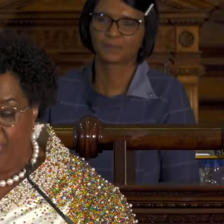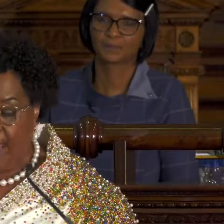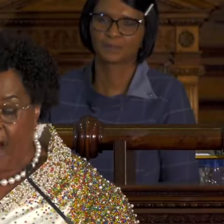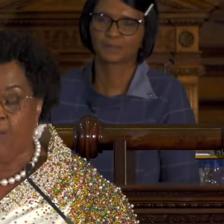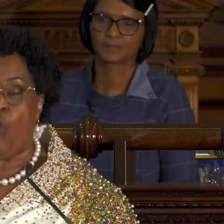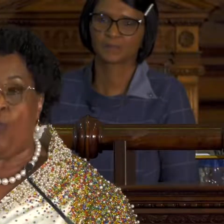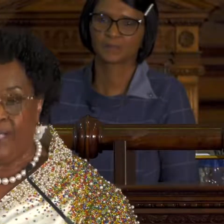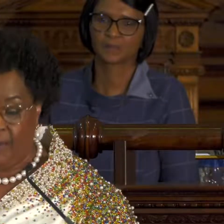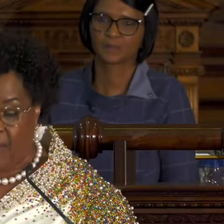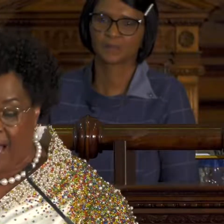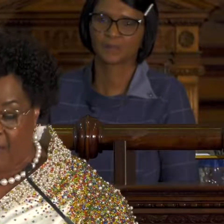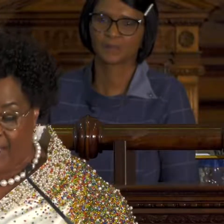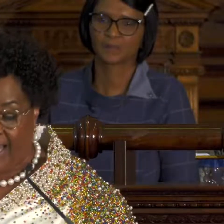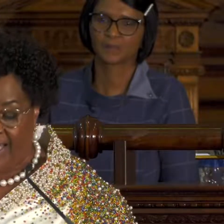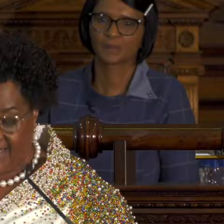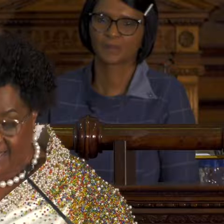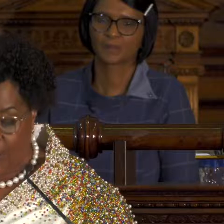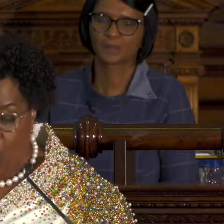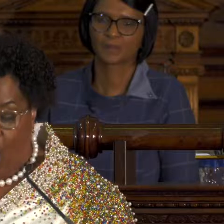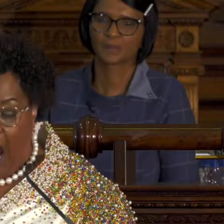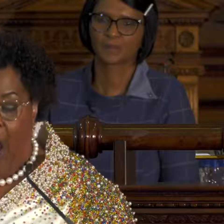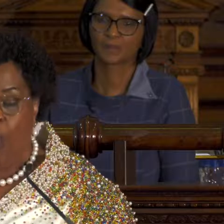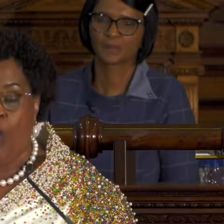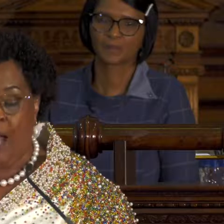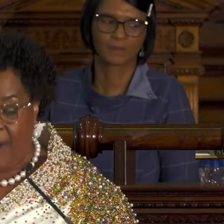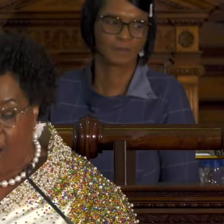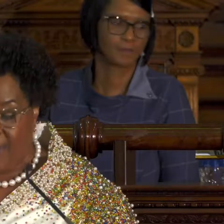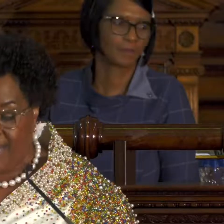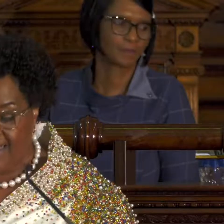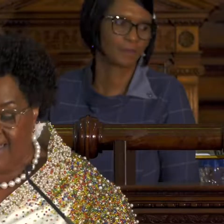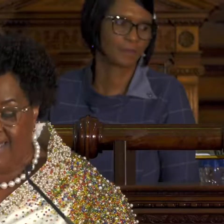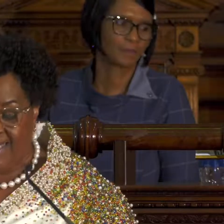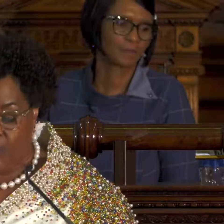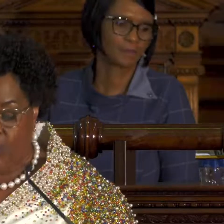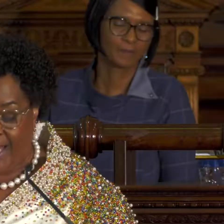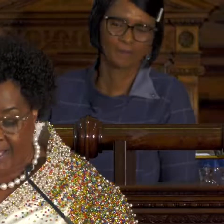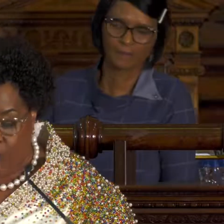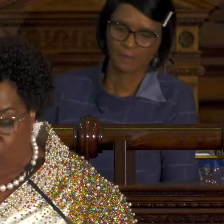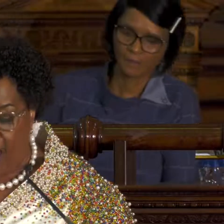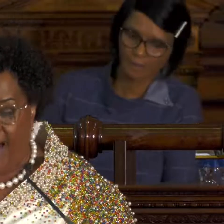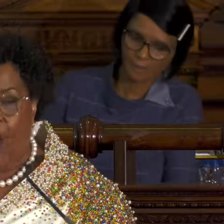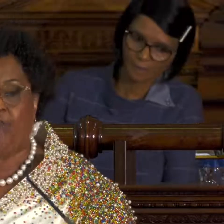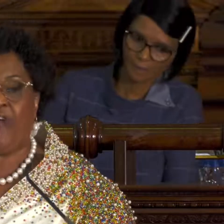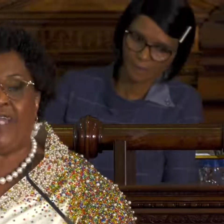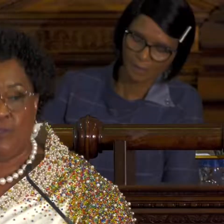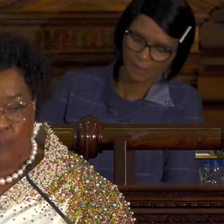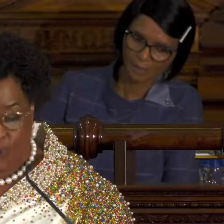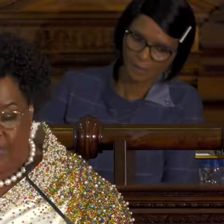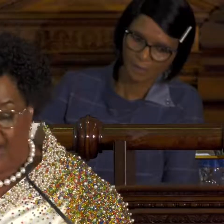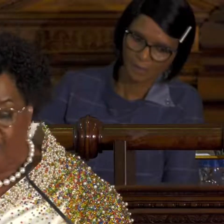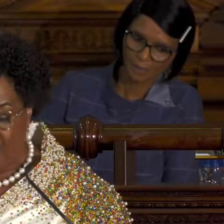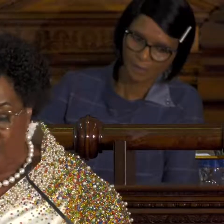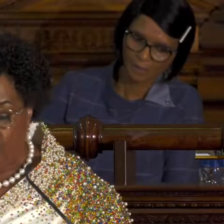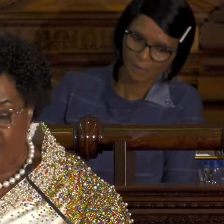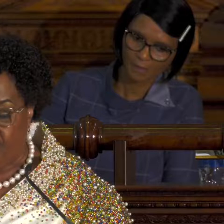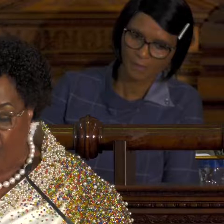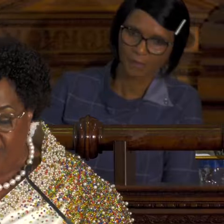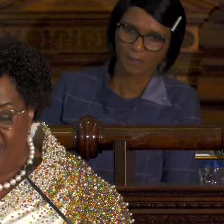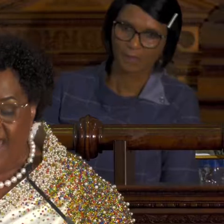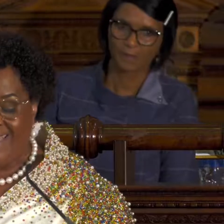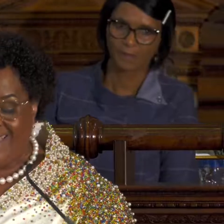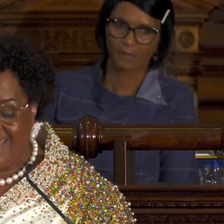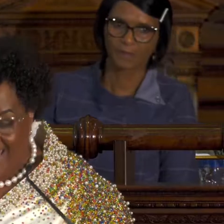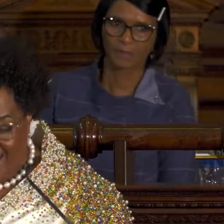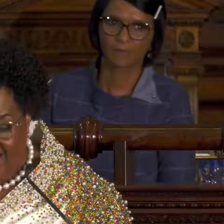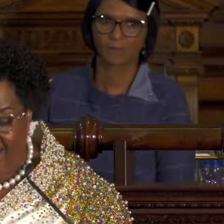State ka mokgwa ba ile ba ba amohela ka teng. Ha ho ka ba ha bana le tshitiso ya letho. Kaofela di political parties were